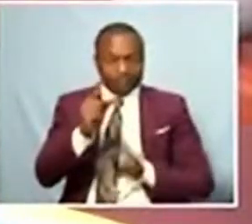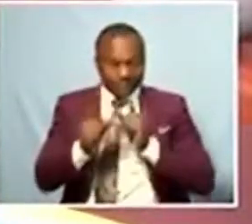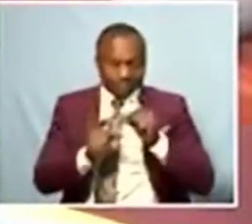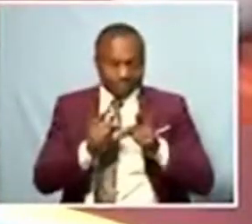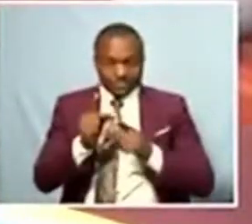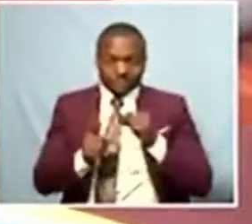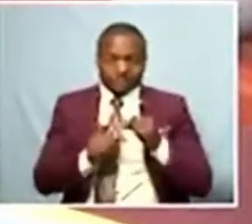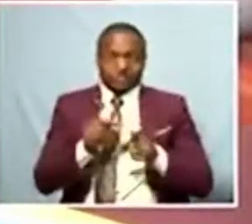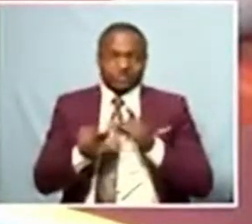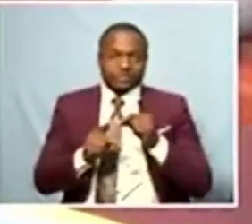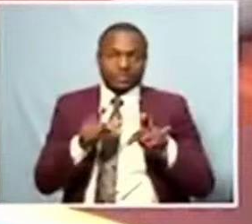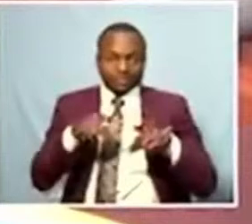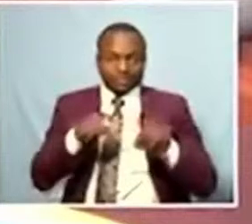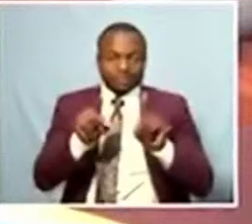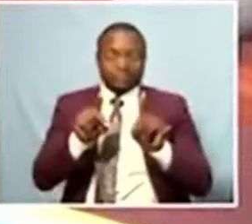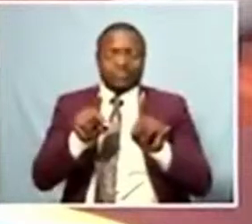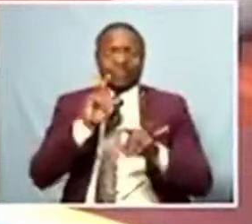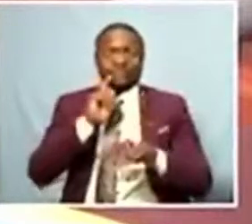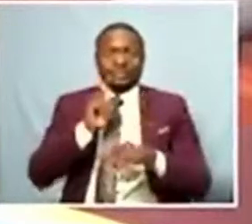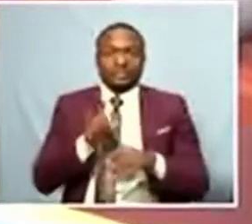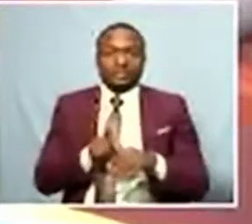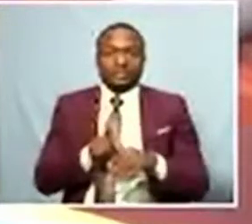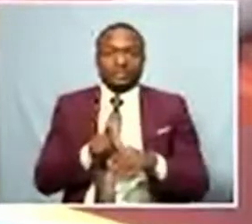be? Thank you.